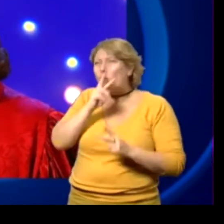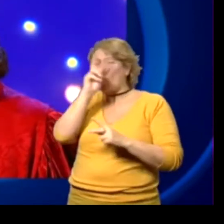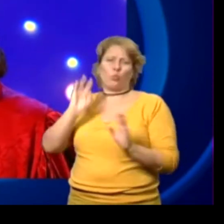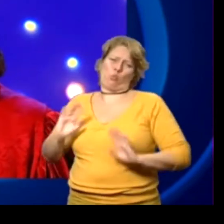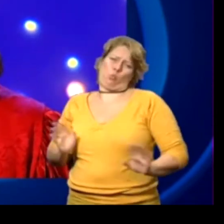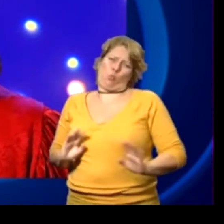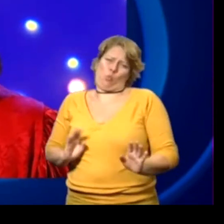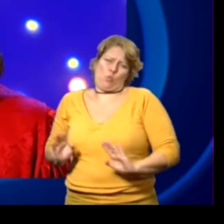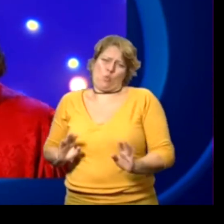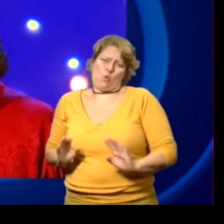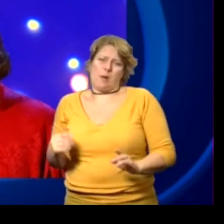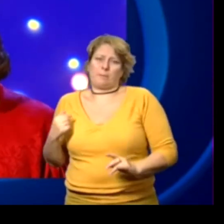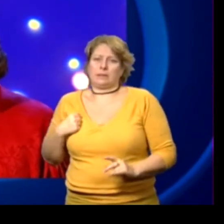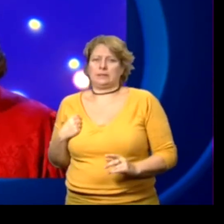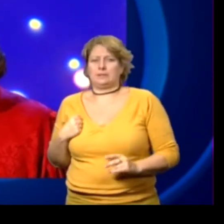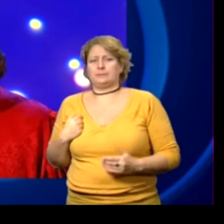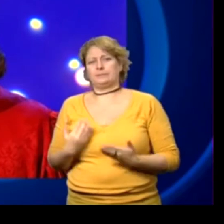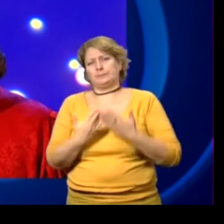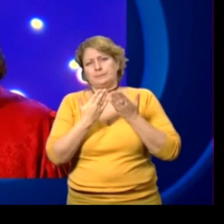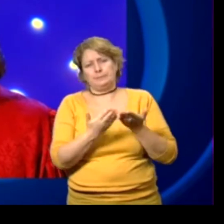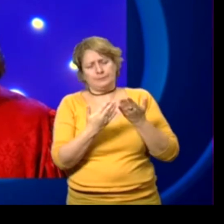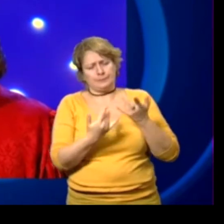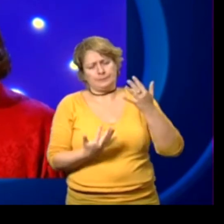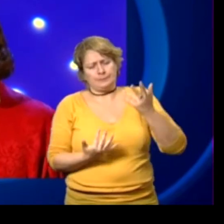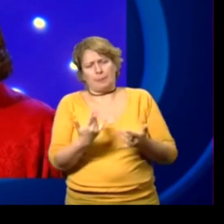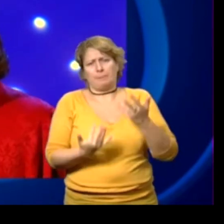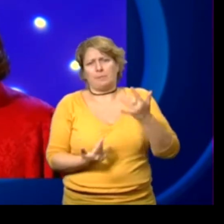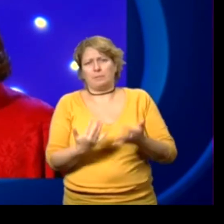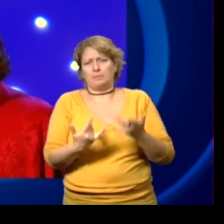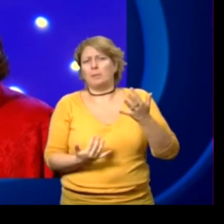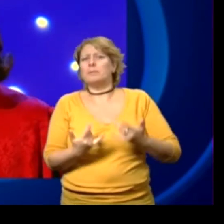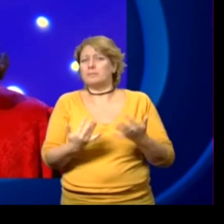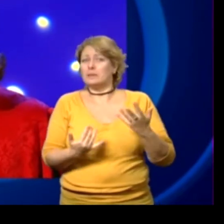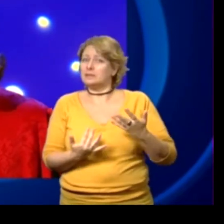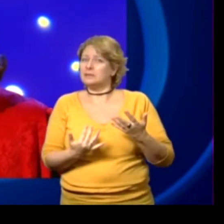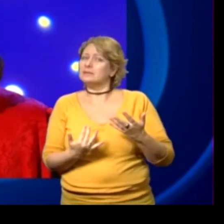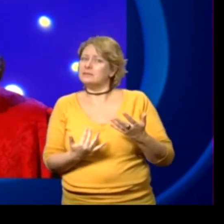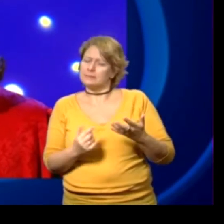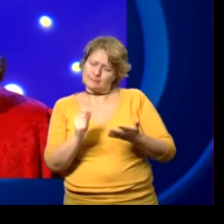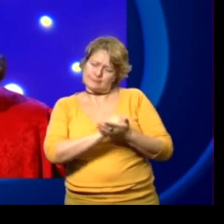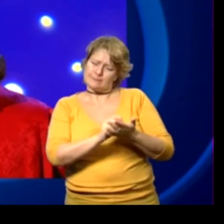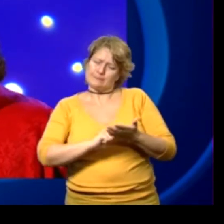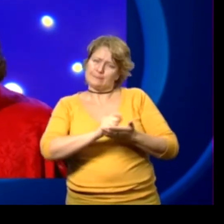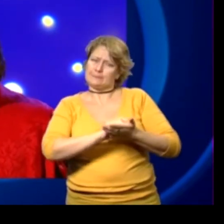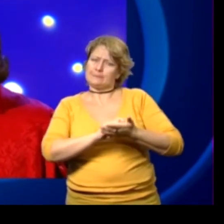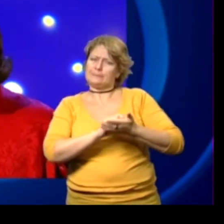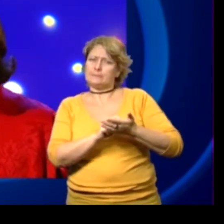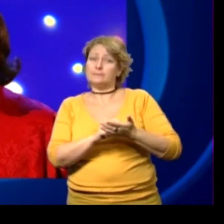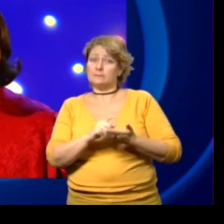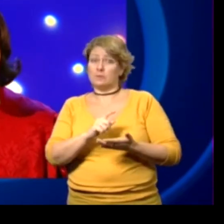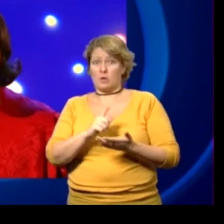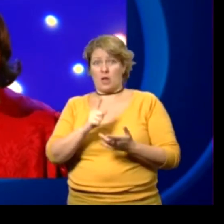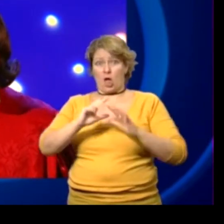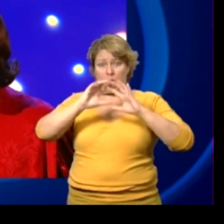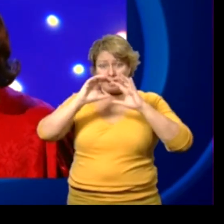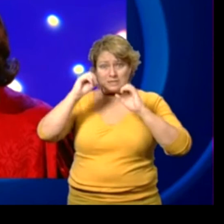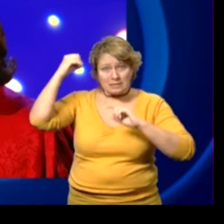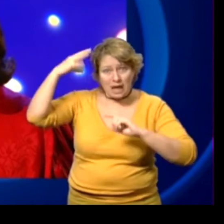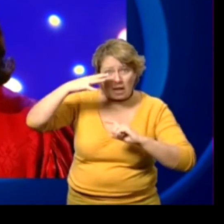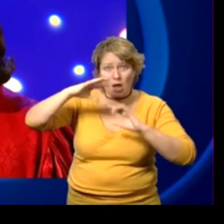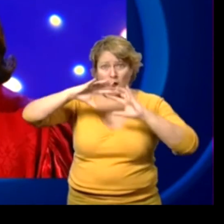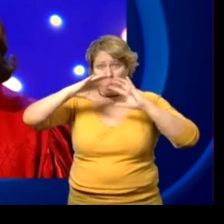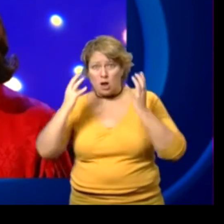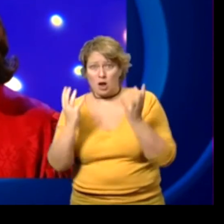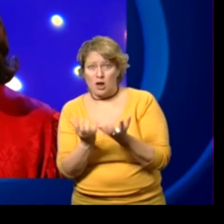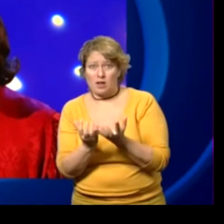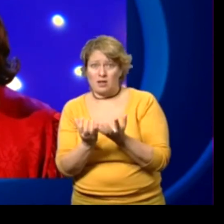to my study and worked jolly hard on my sums. You see, having the sun and everything move around the Earth made the math